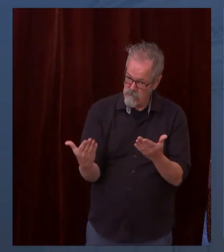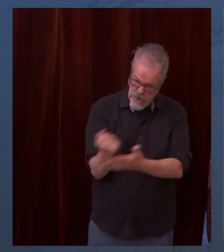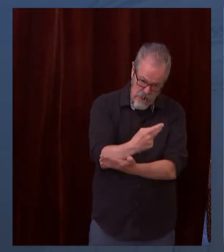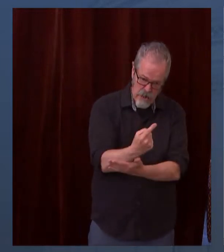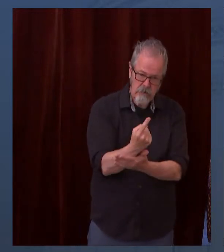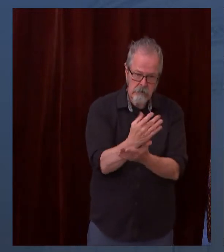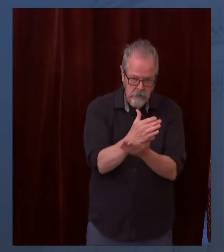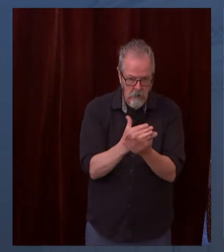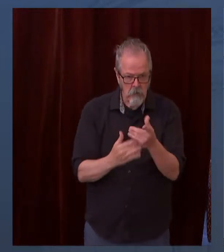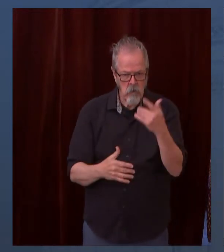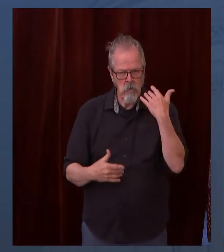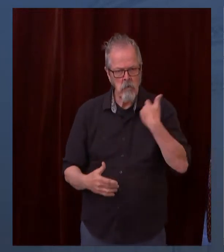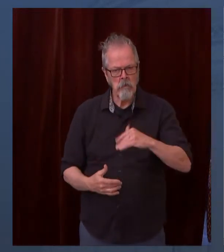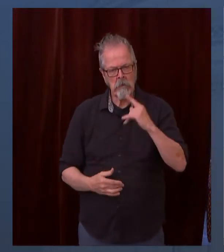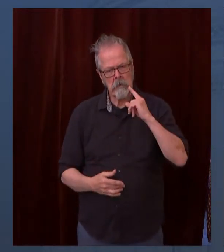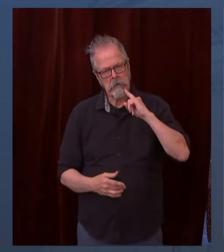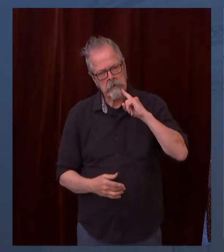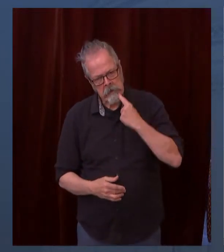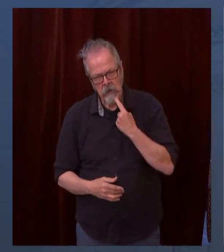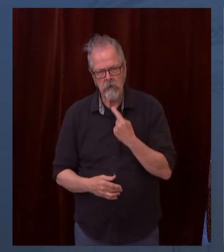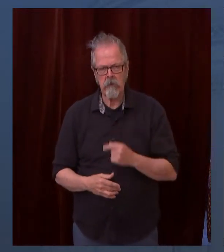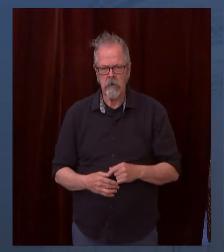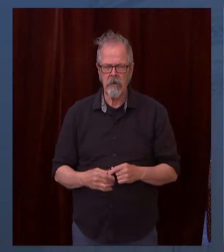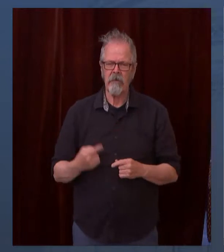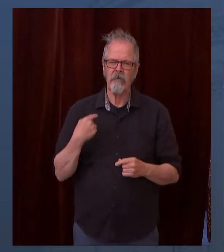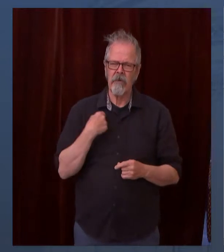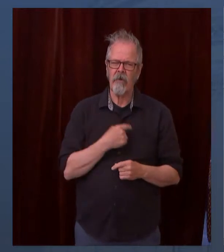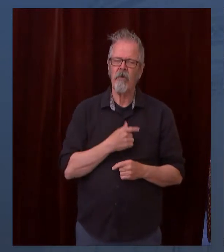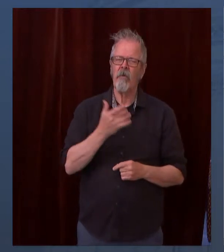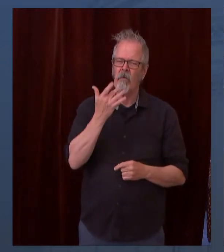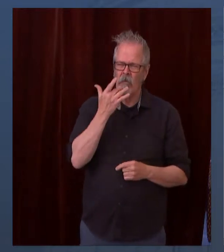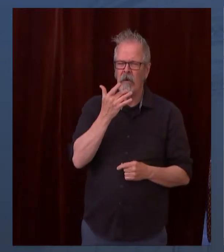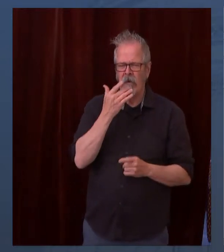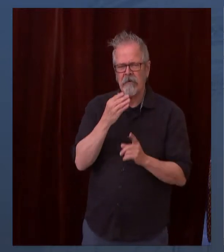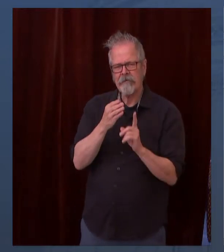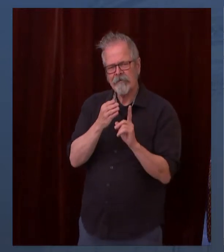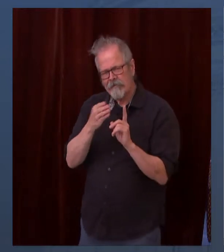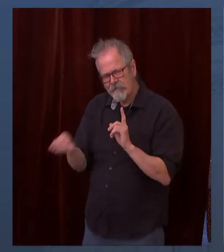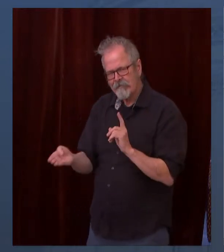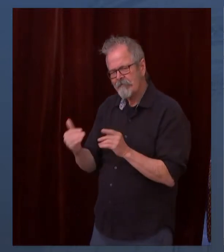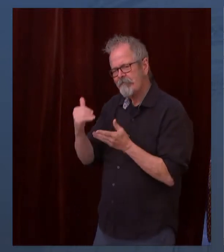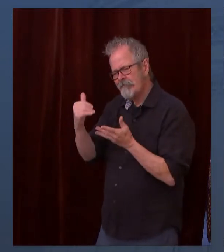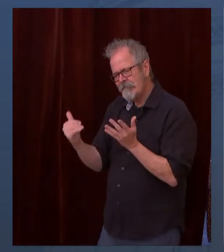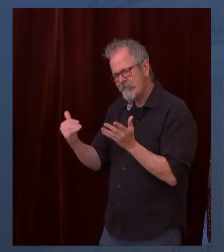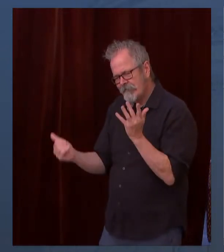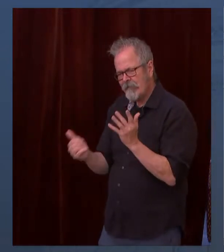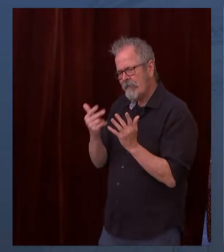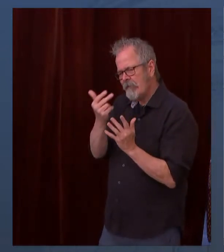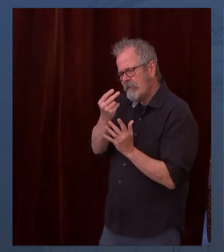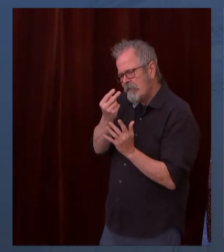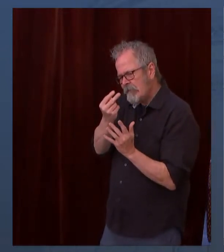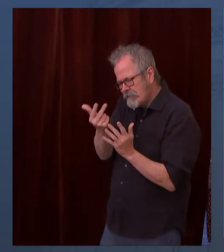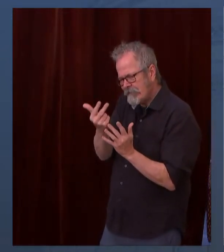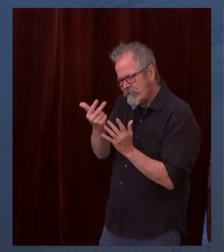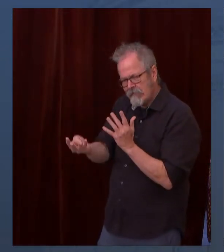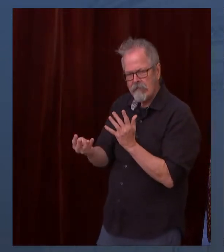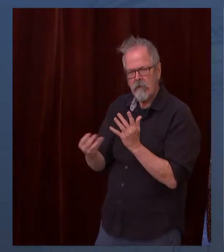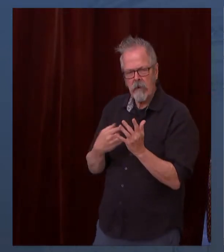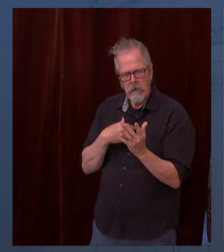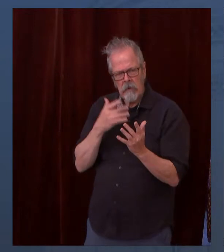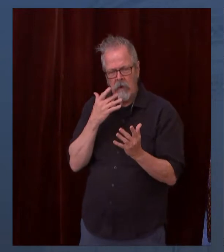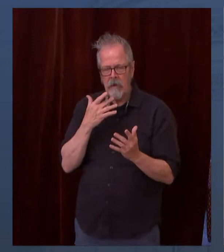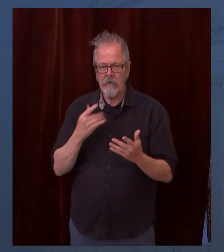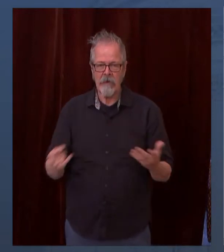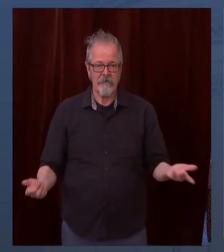be on a forward path. We want to turn the corner on this fourth surge. And that's going to take using every tool in our